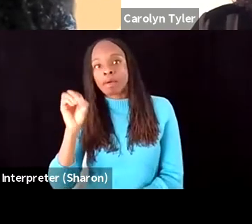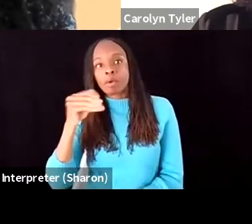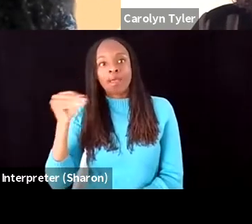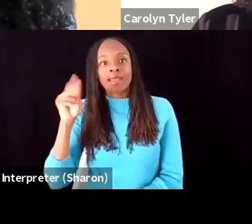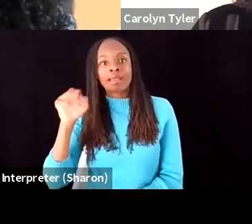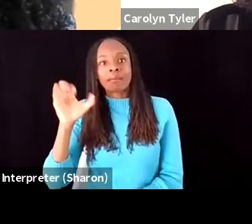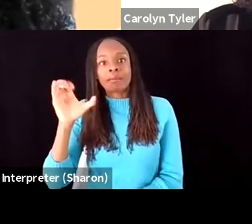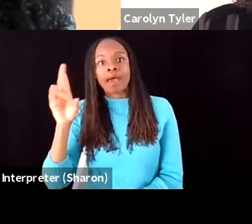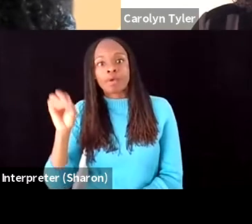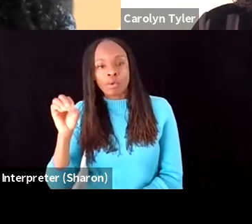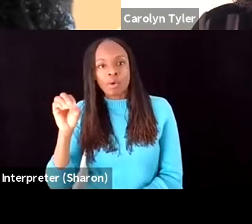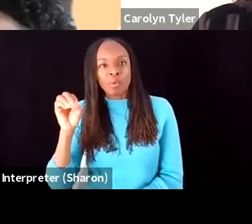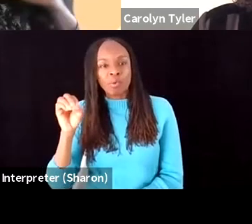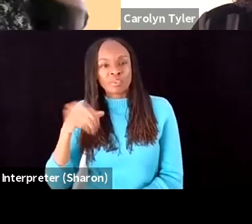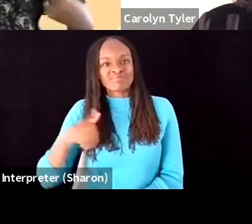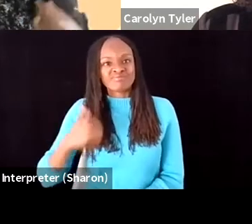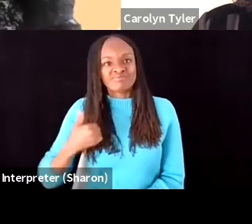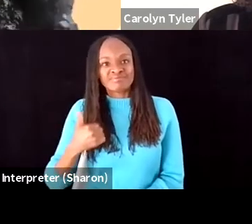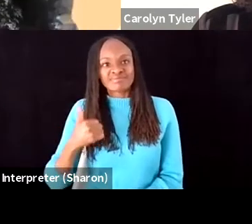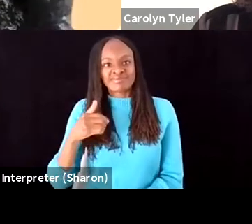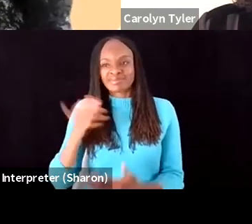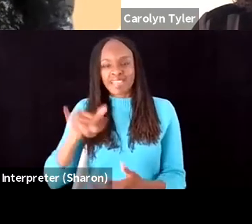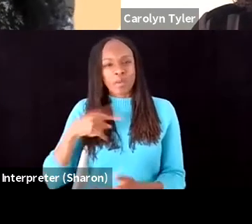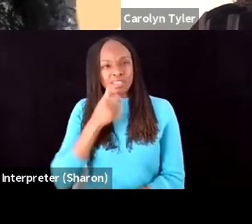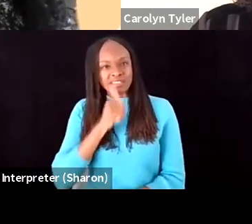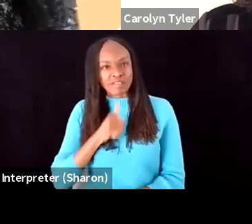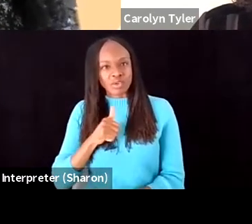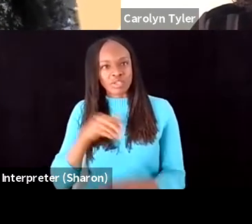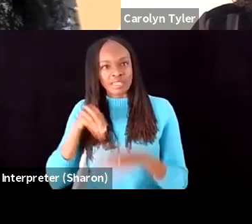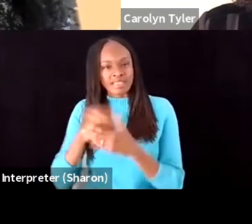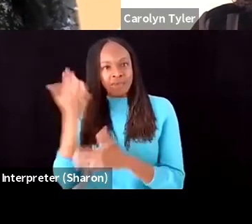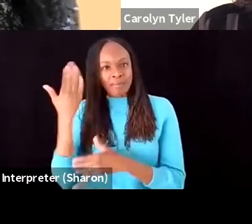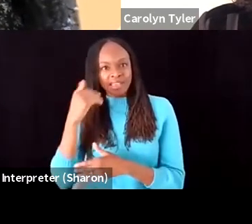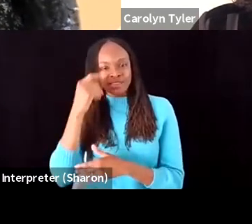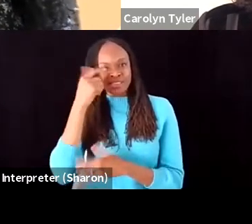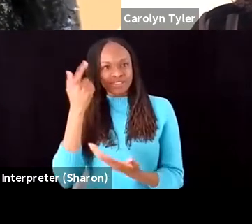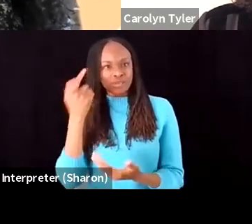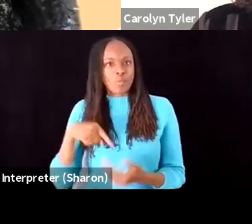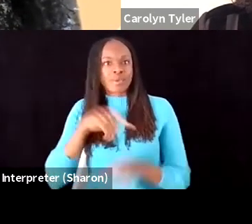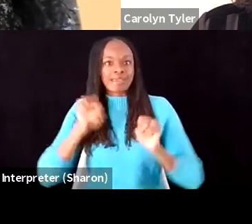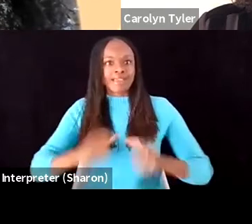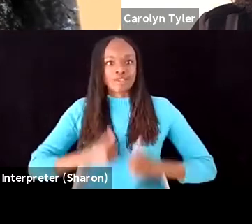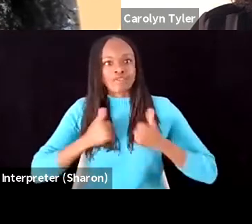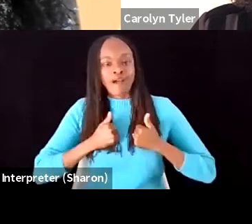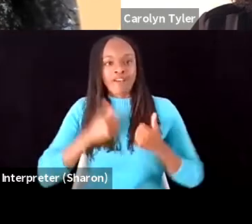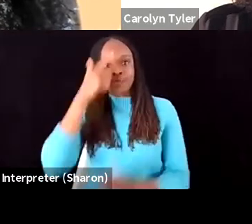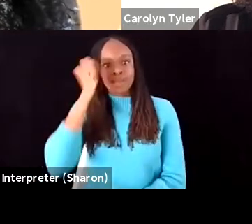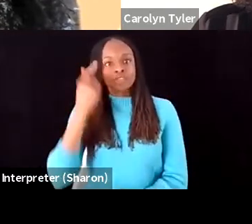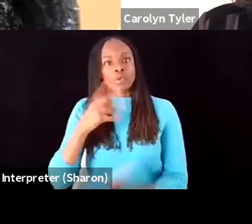past just for the sake of our survival, to be able to, quote, make it. So that is a new dawn. That